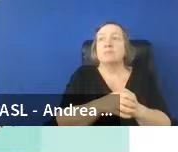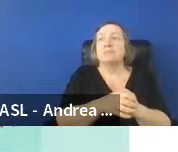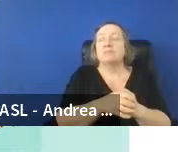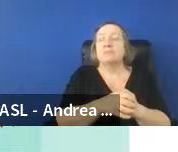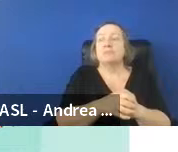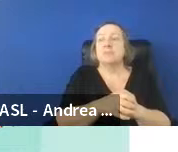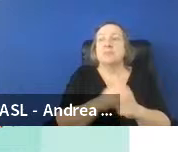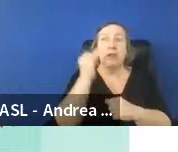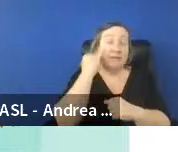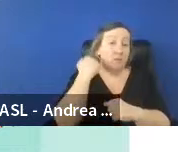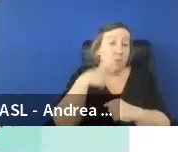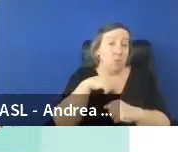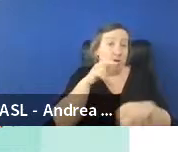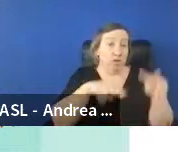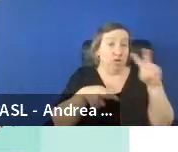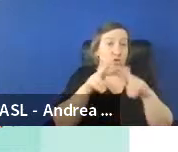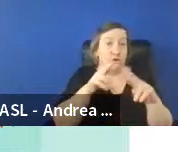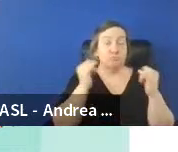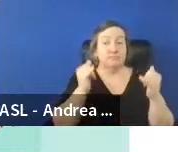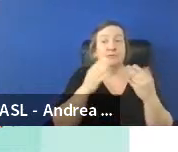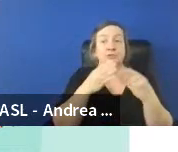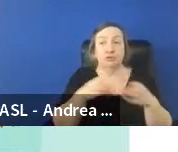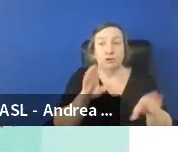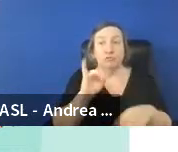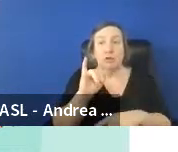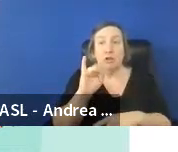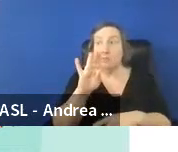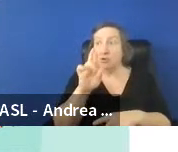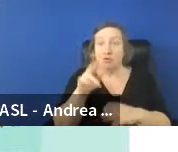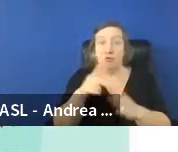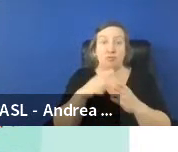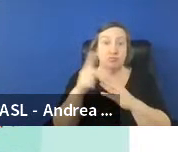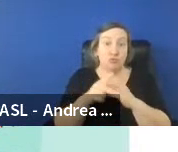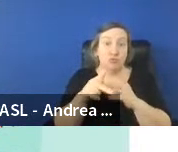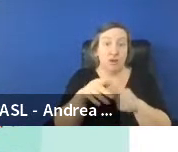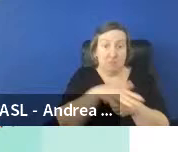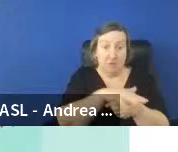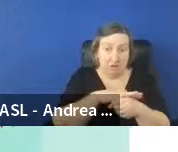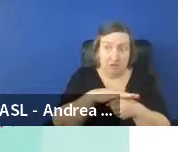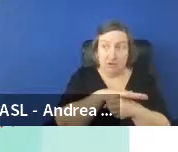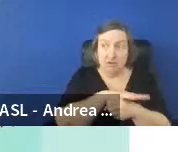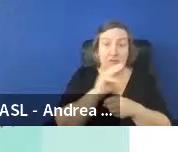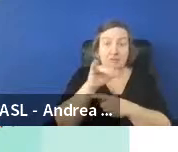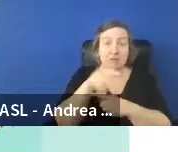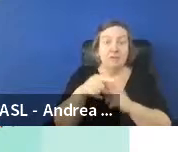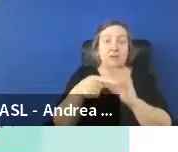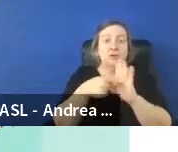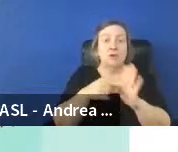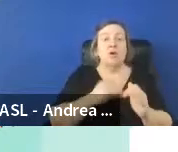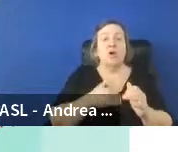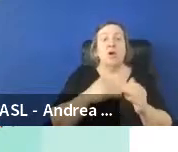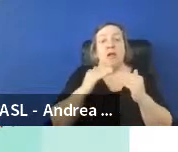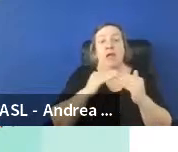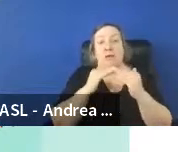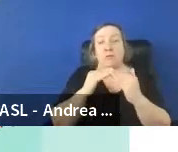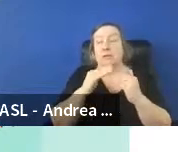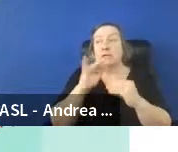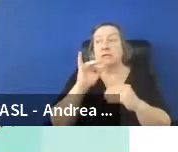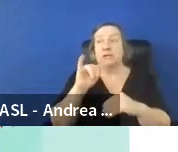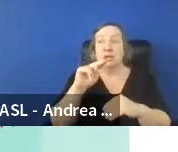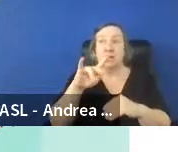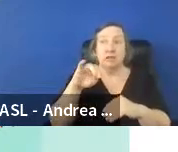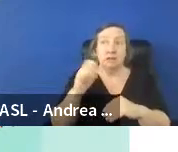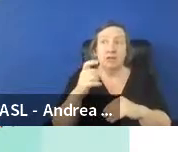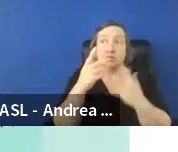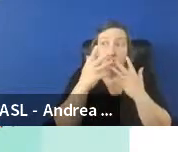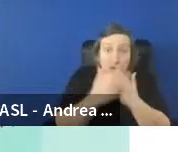So looking again at the general IBR program area, I'm showing here a map that shows our equity index. Darker areas are where